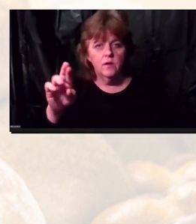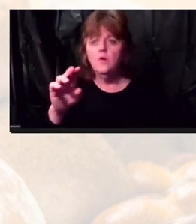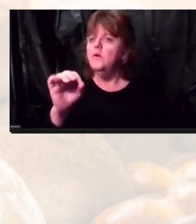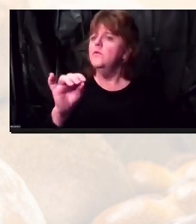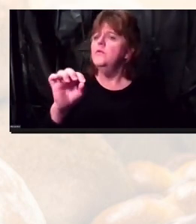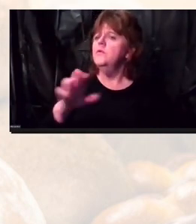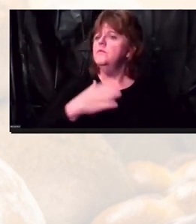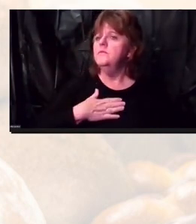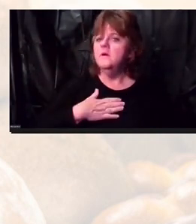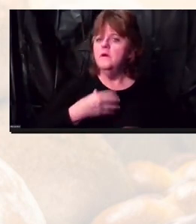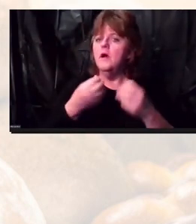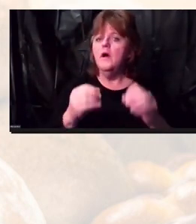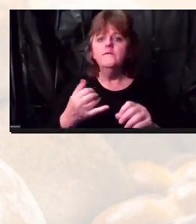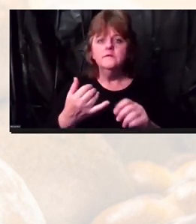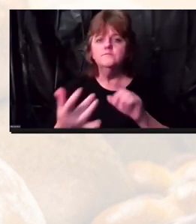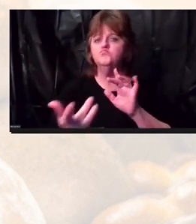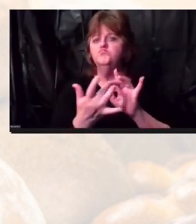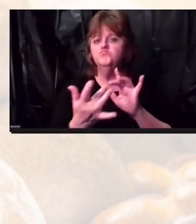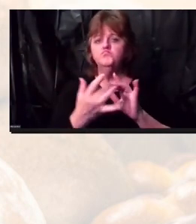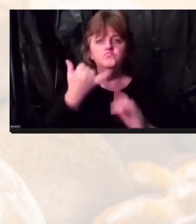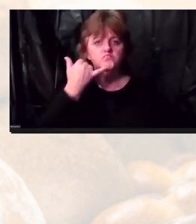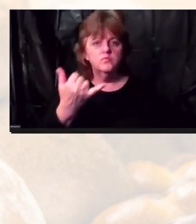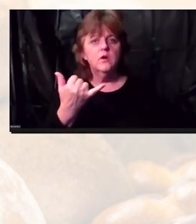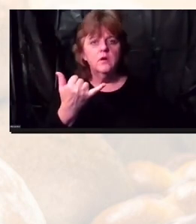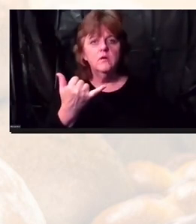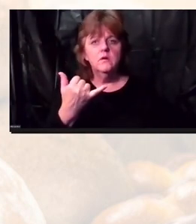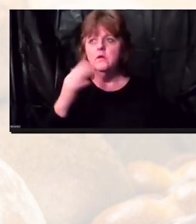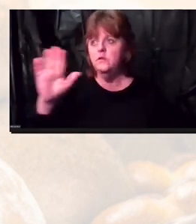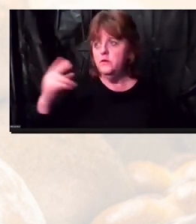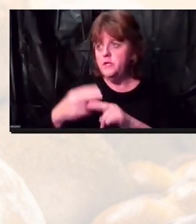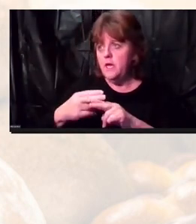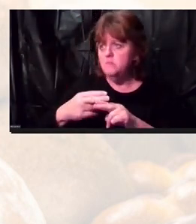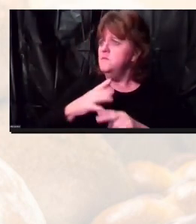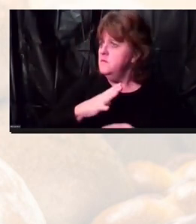office and we will add the individuals to the list.